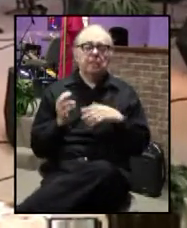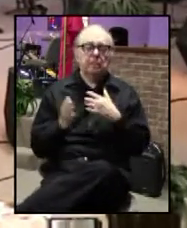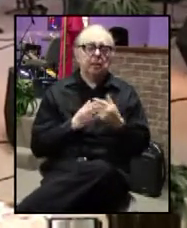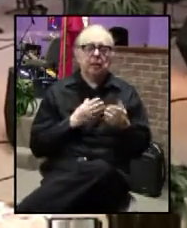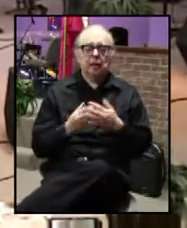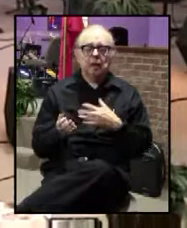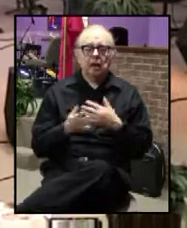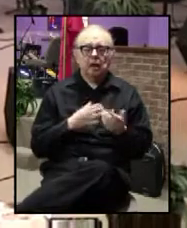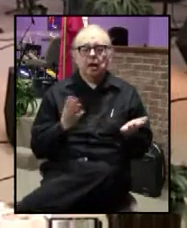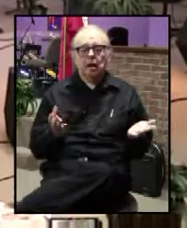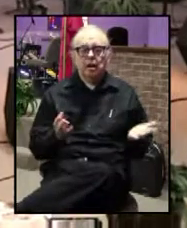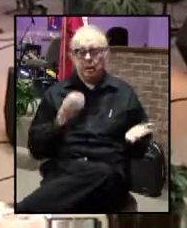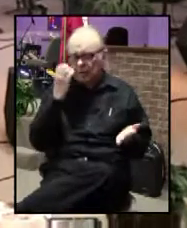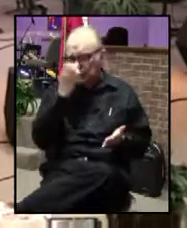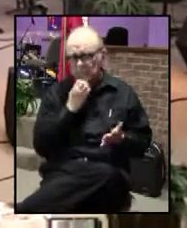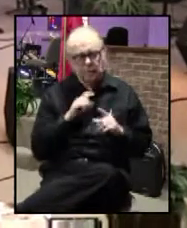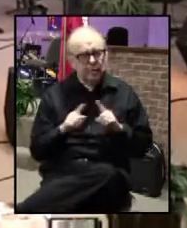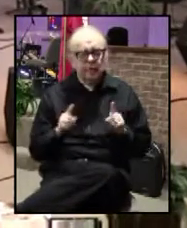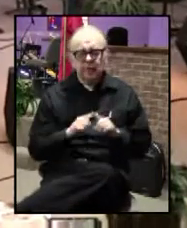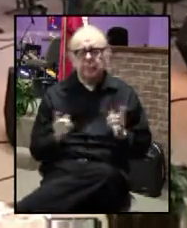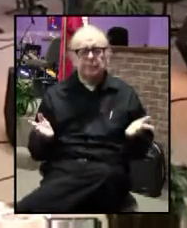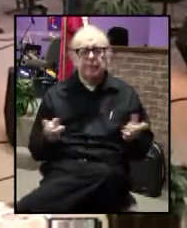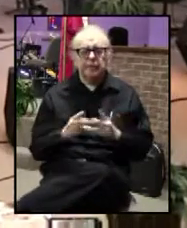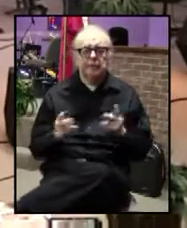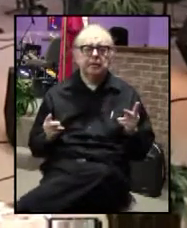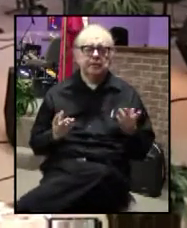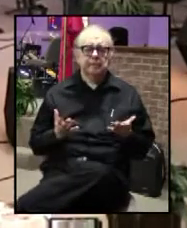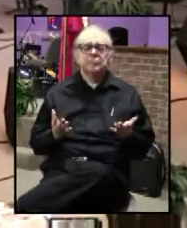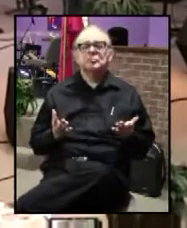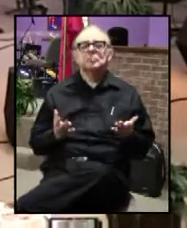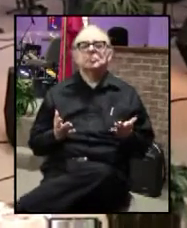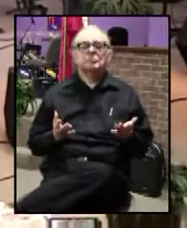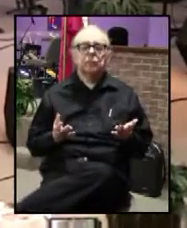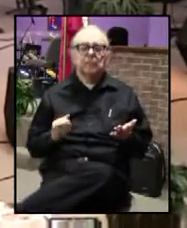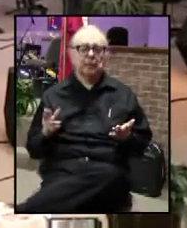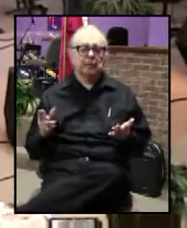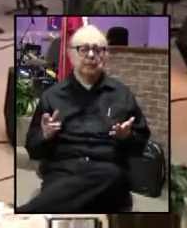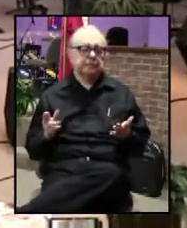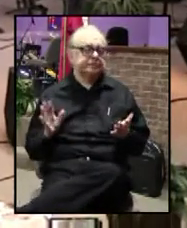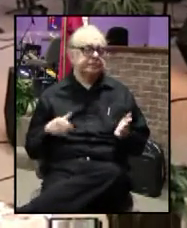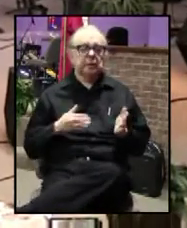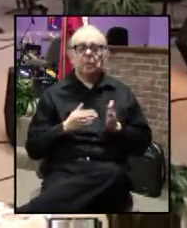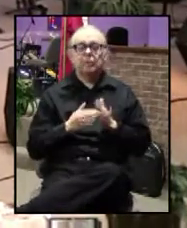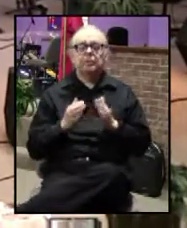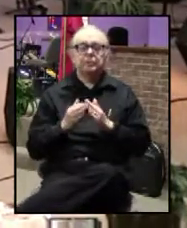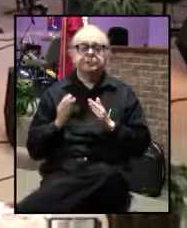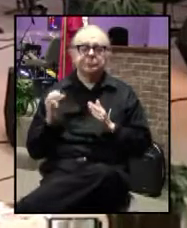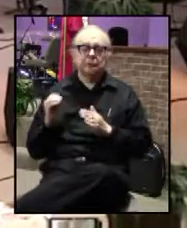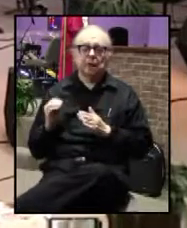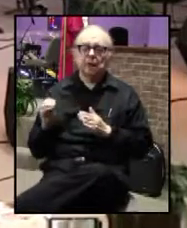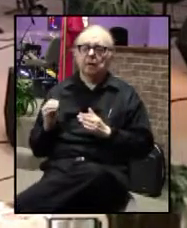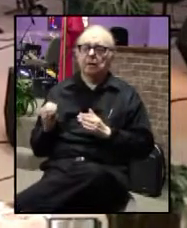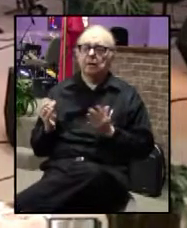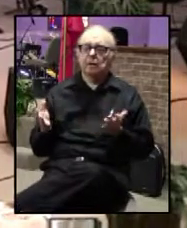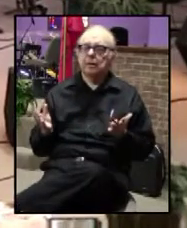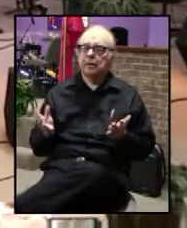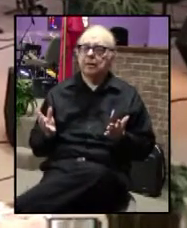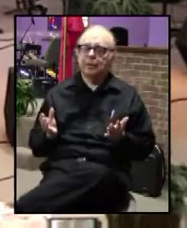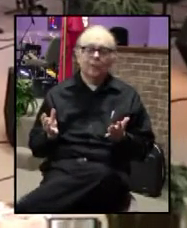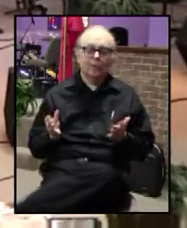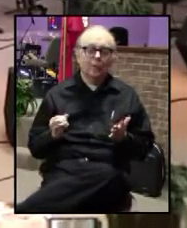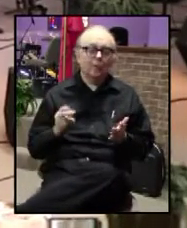matter if we're in Timbuktu in Pennsylvania, or Middletown, Ohio, or Boone Luck,